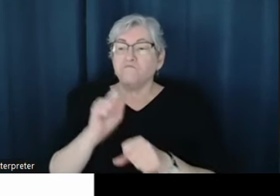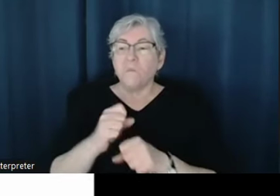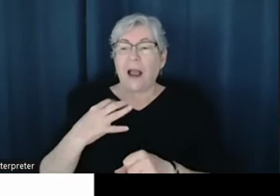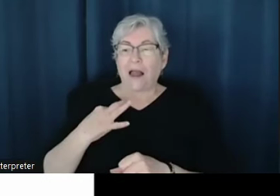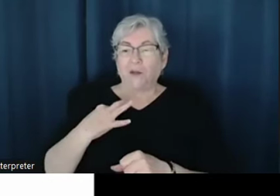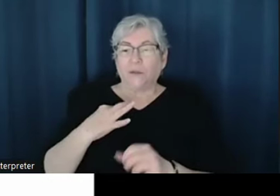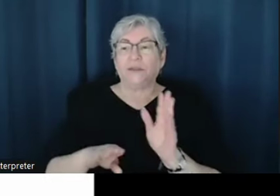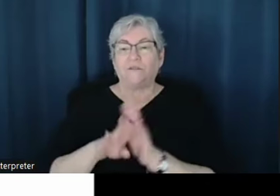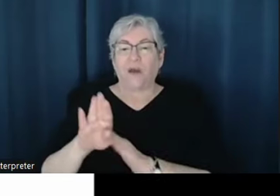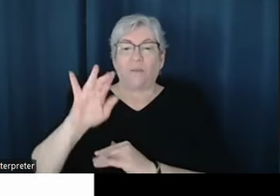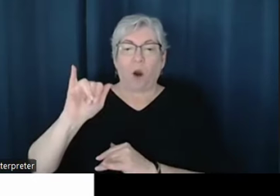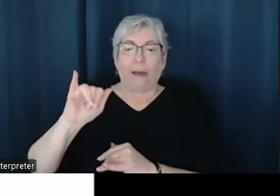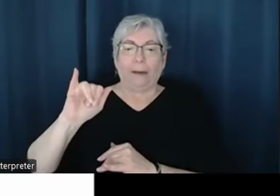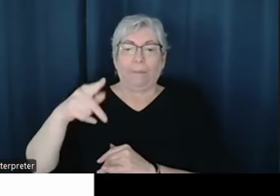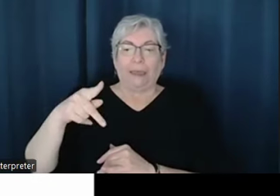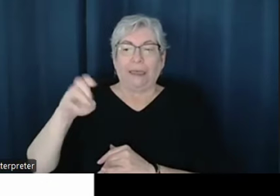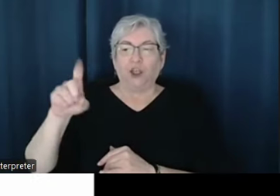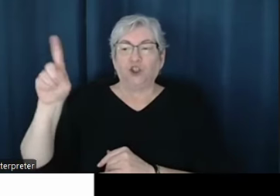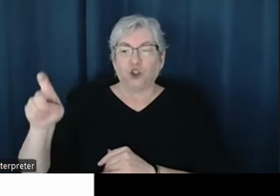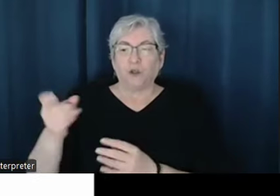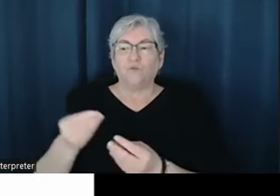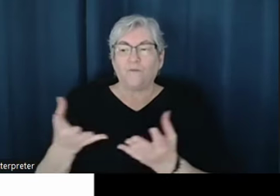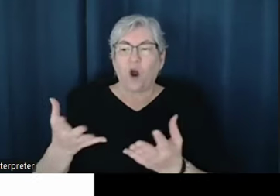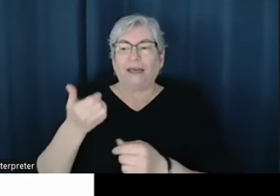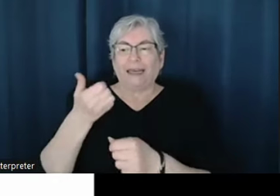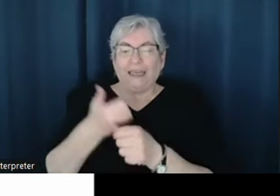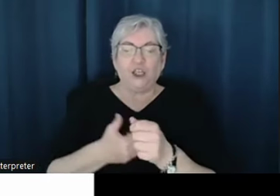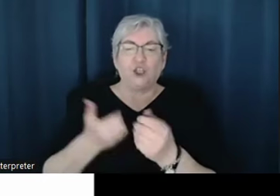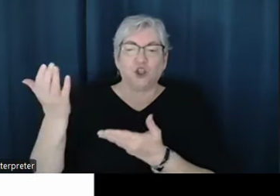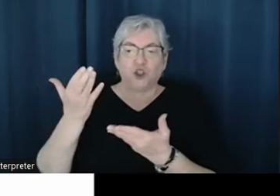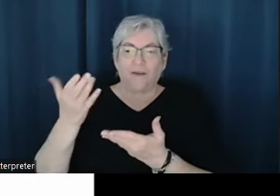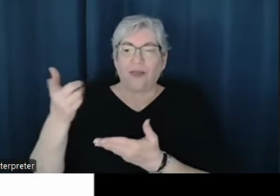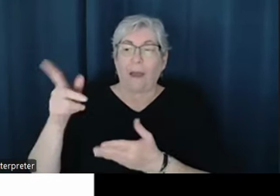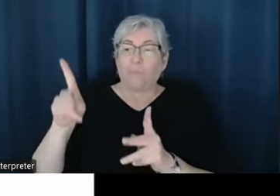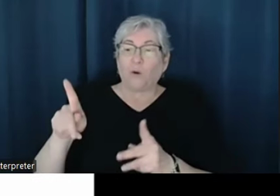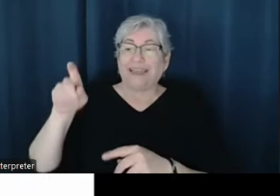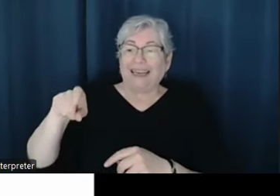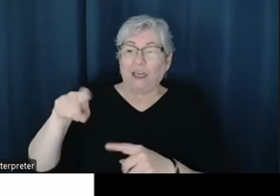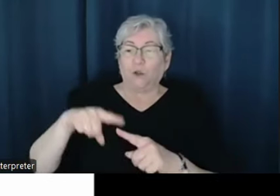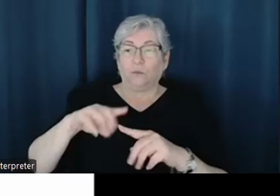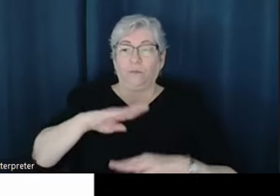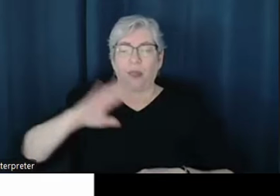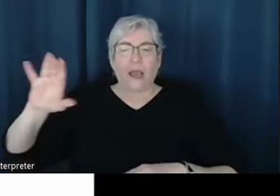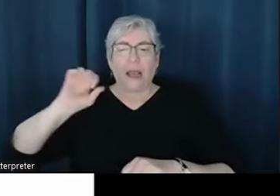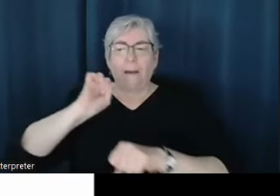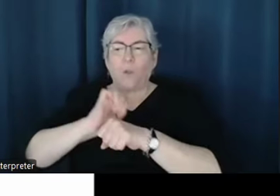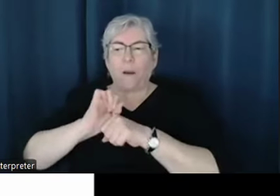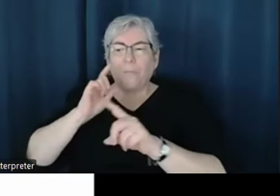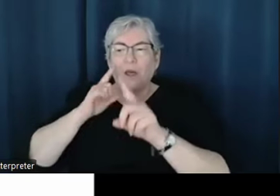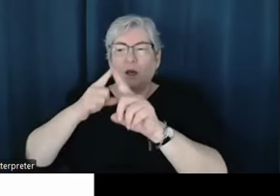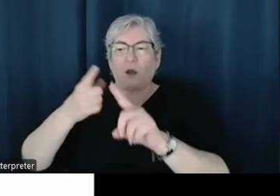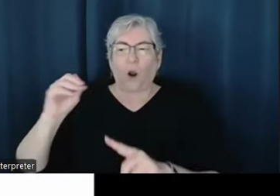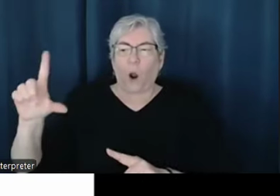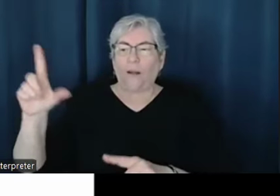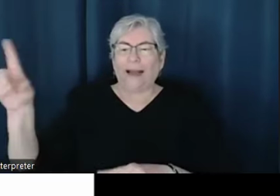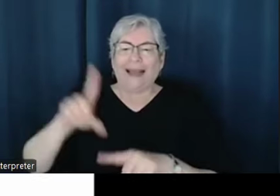develop an IPE for, they're supposed to provide every service that person needs to meet their employment goal. They cannot